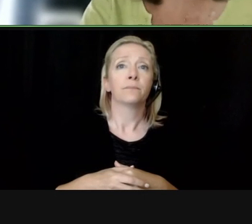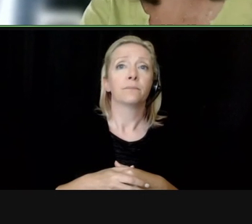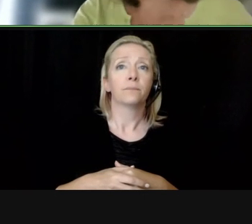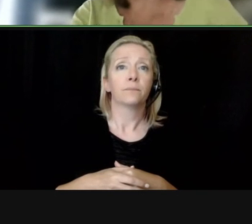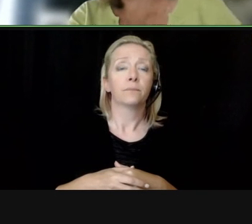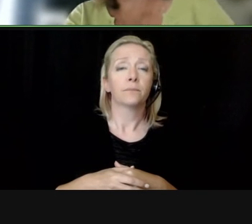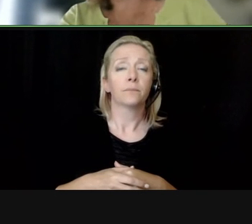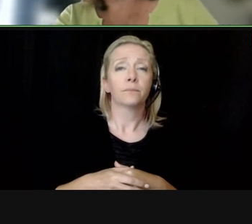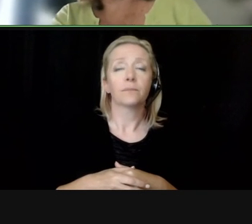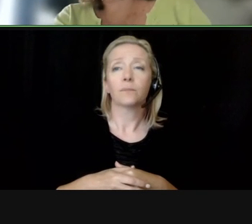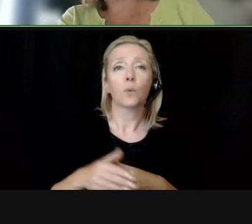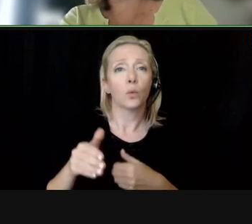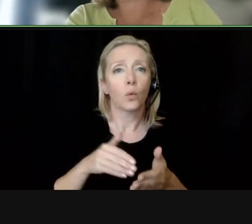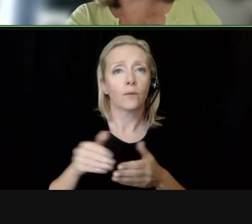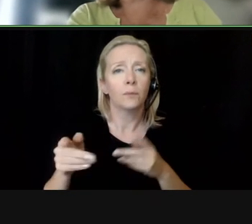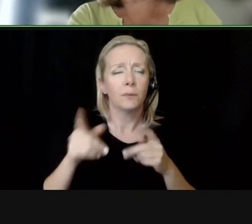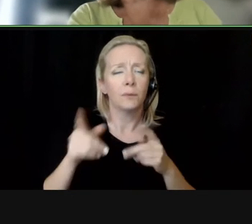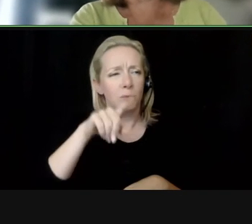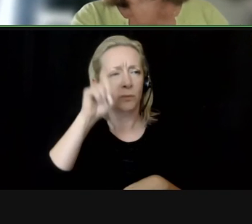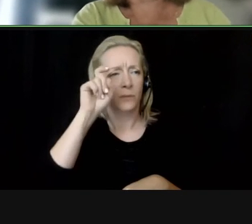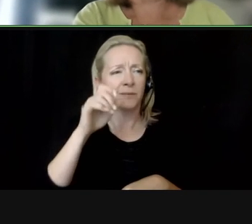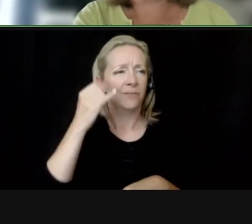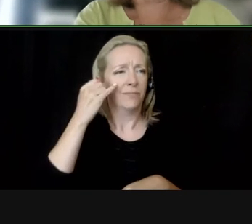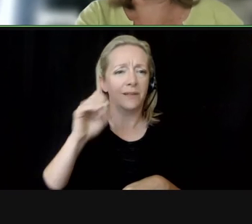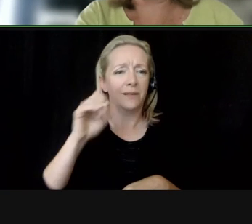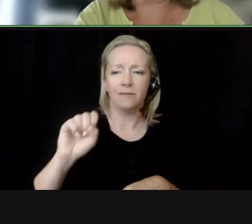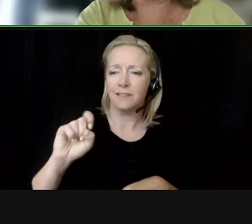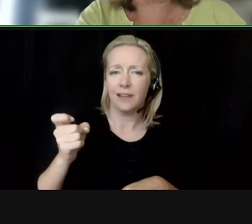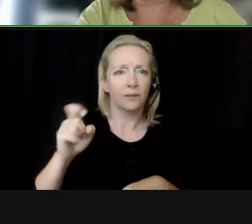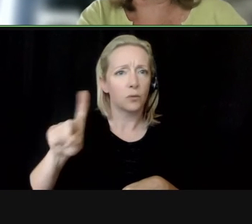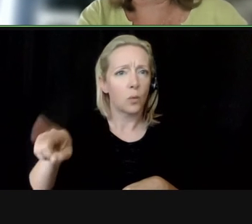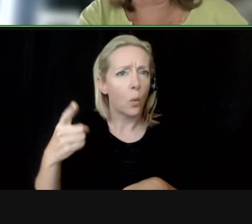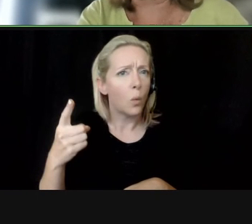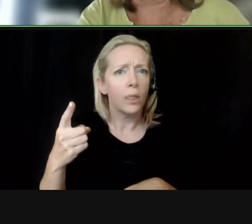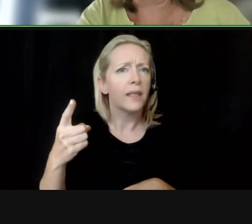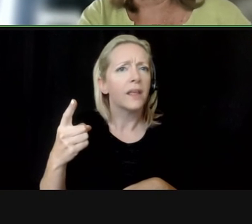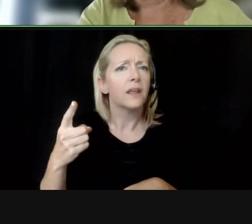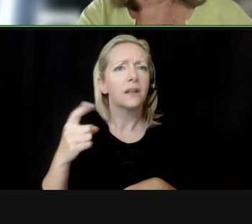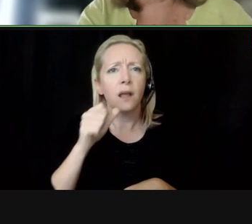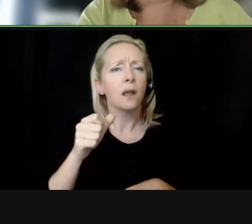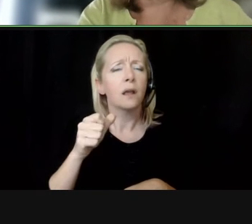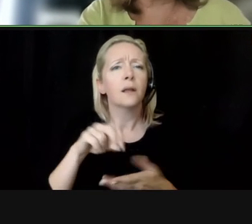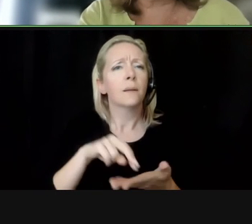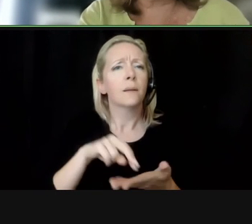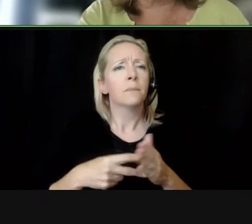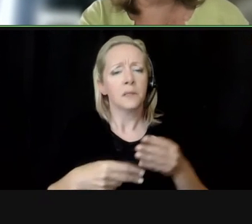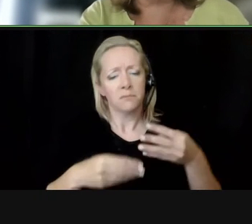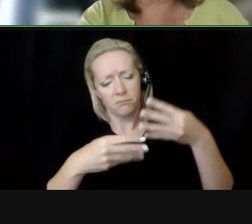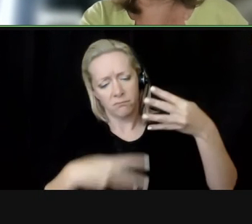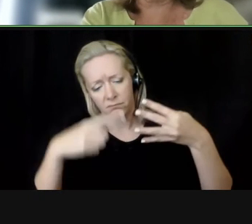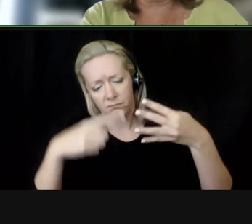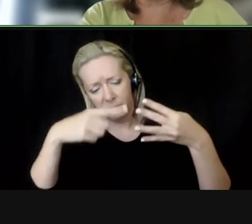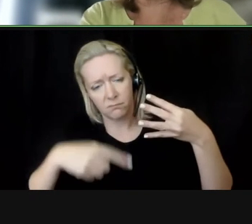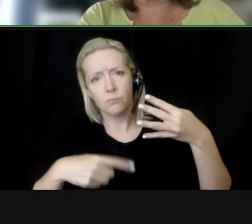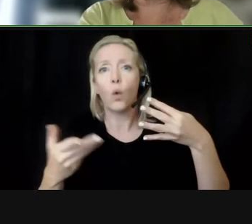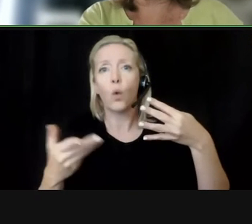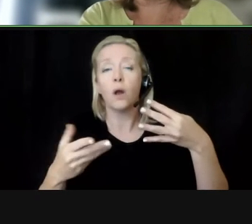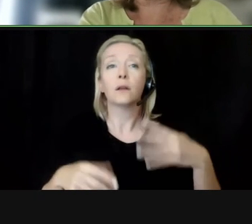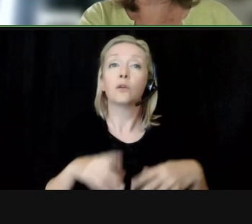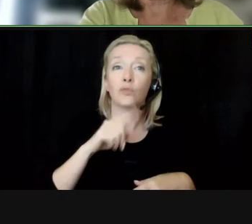asked me, well, if it's not about sex, if human sexuality isn't about sex, what is it about? So it is about